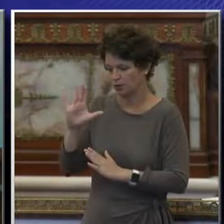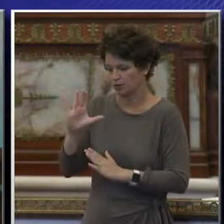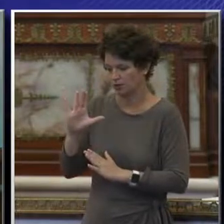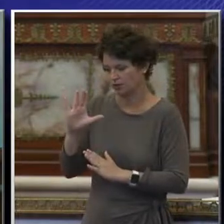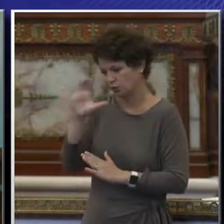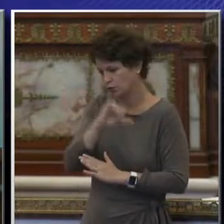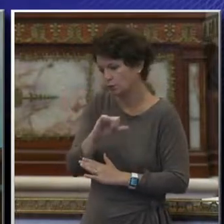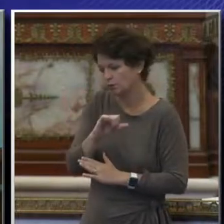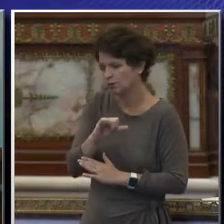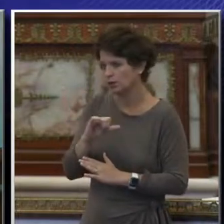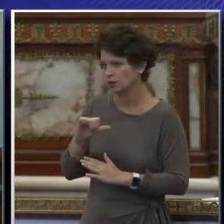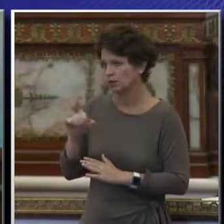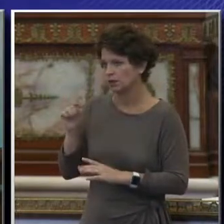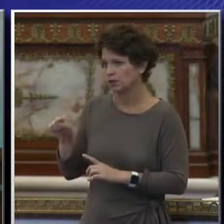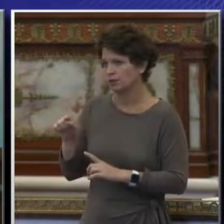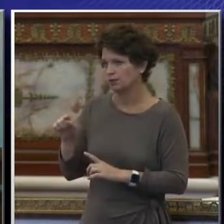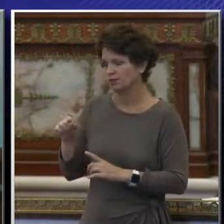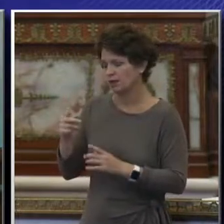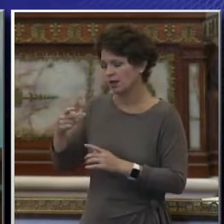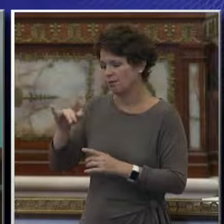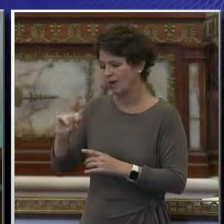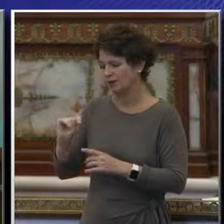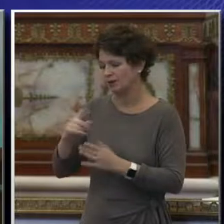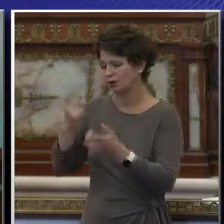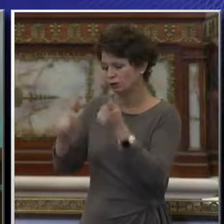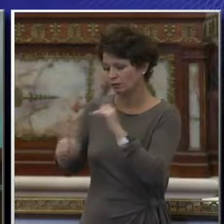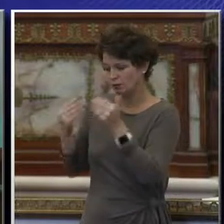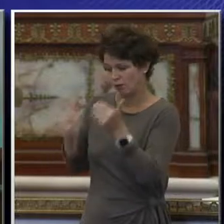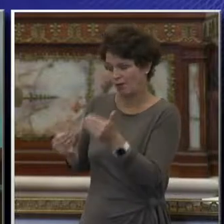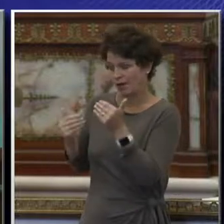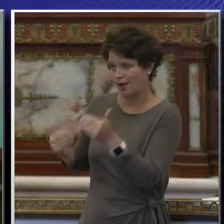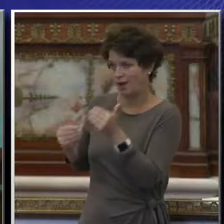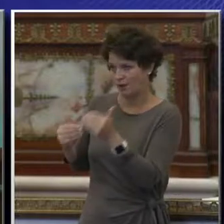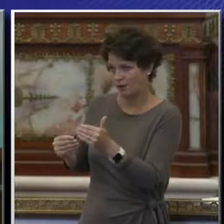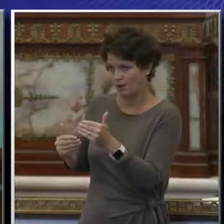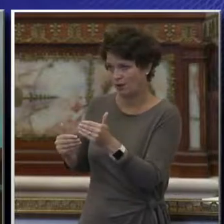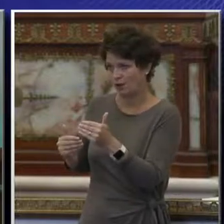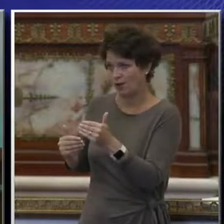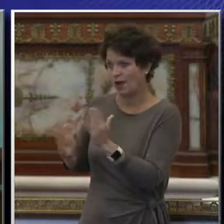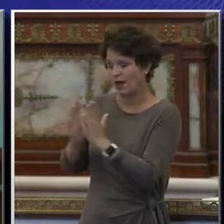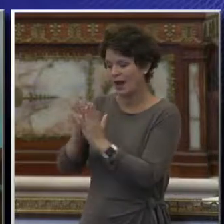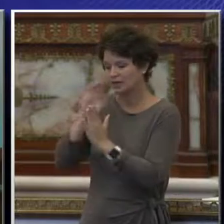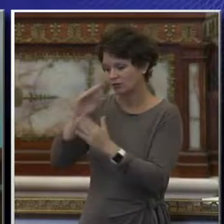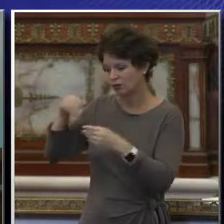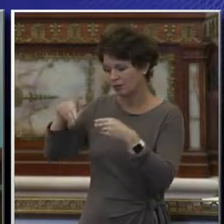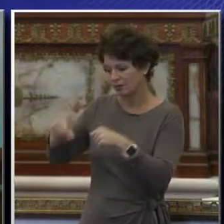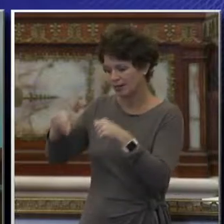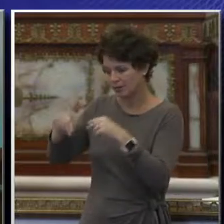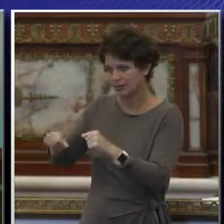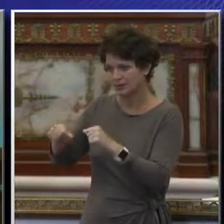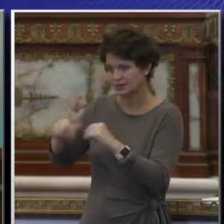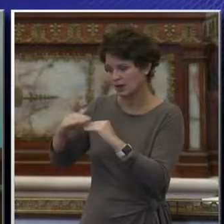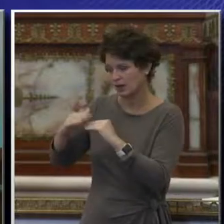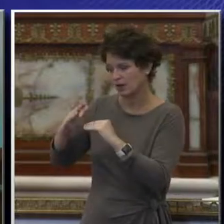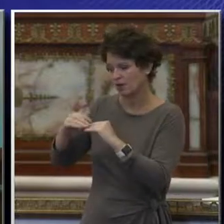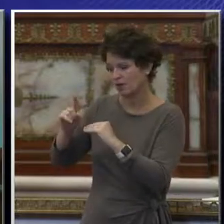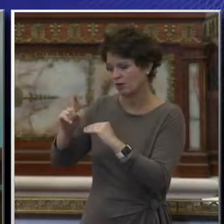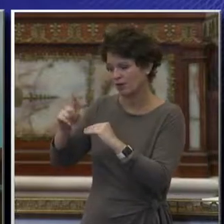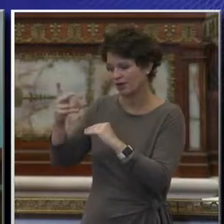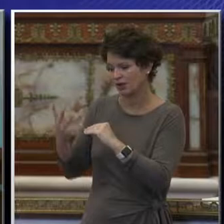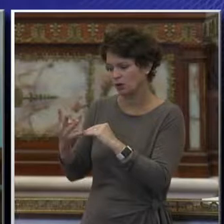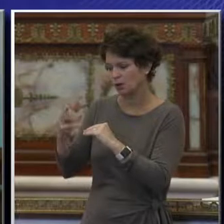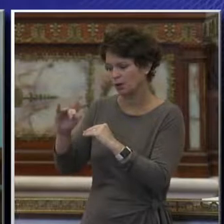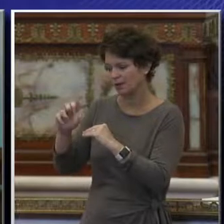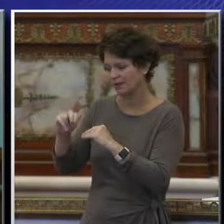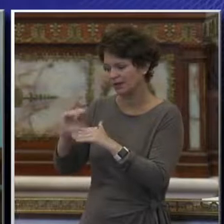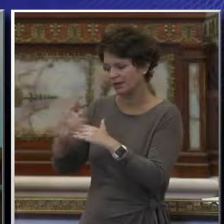that the pilot agreement right now calls for payments just above